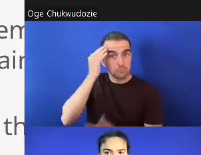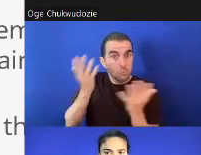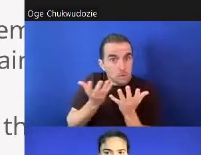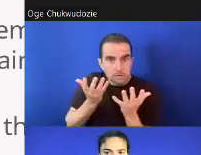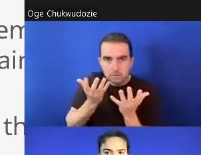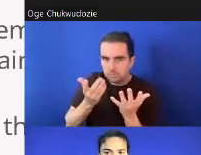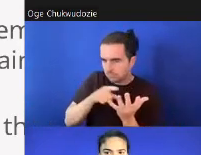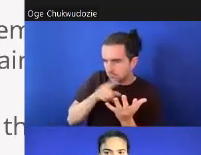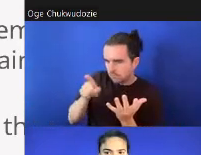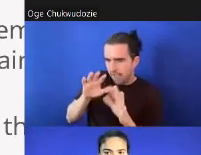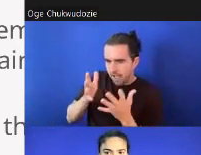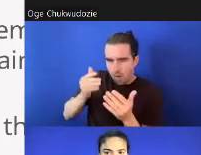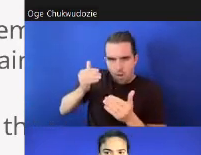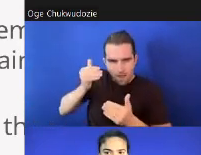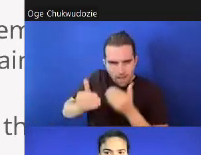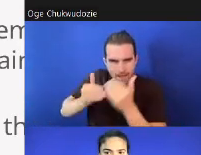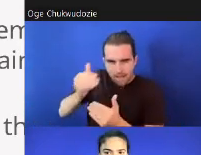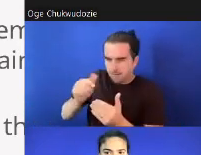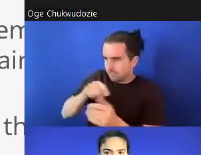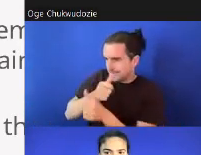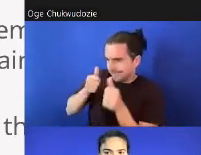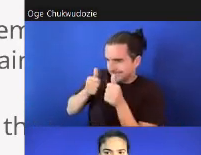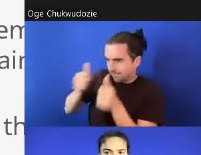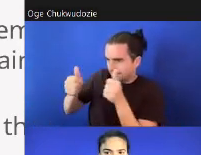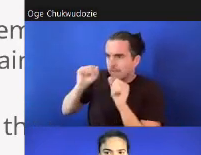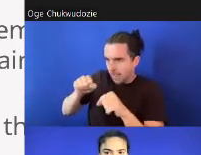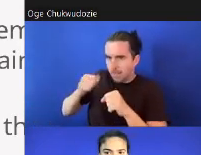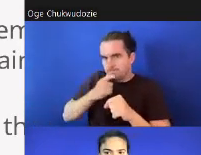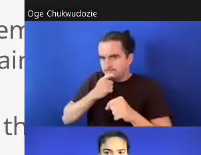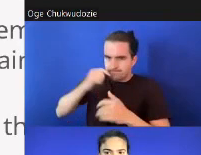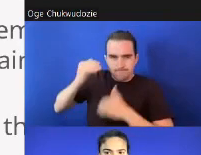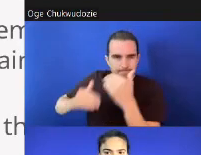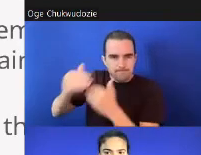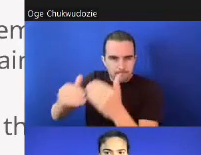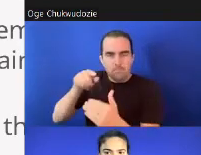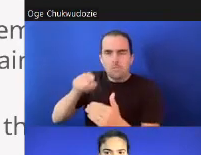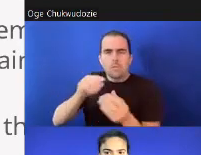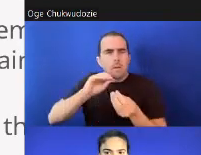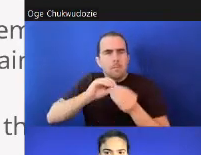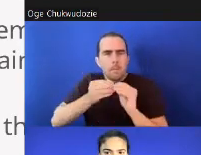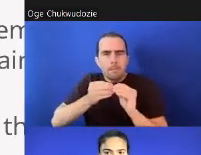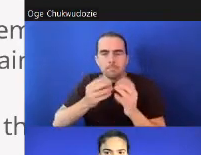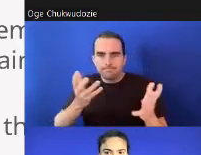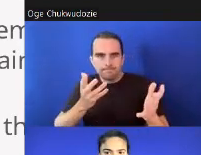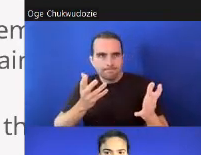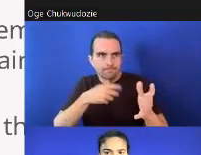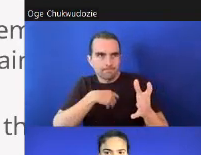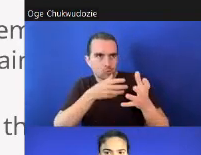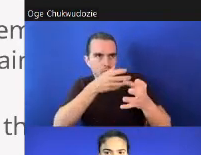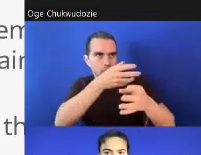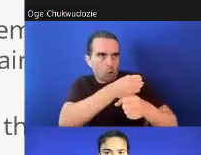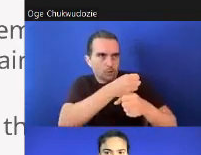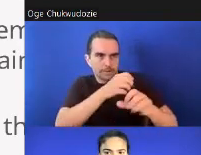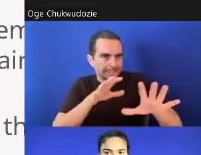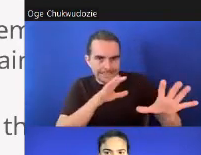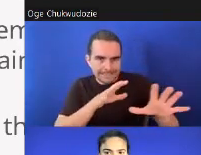of trust. Sometimes people don't use mechanisms we establish because they don't trust the system, or they